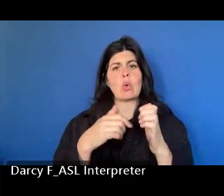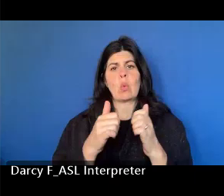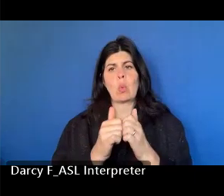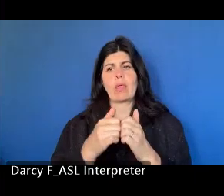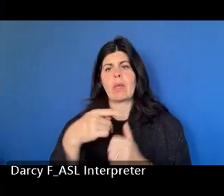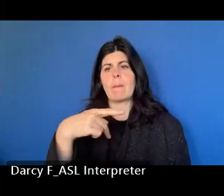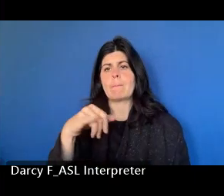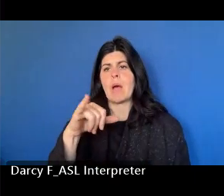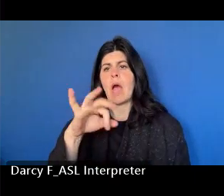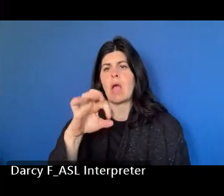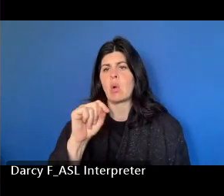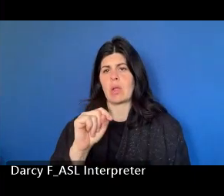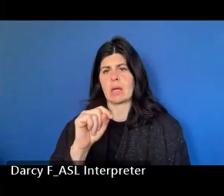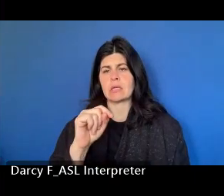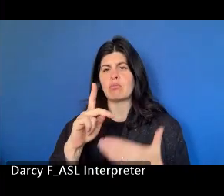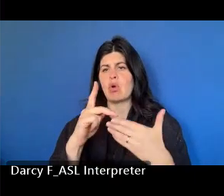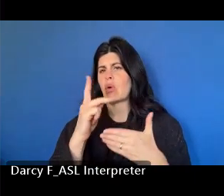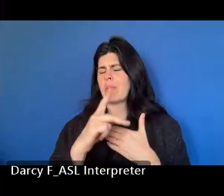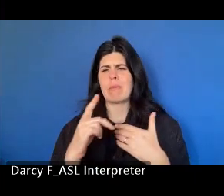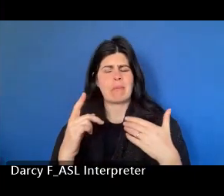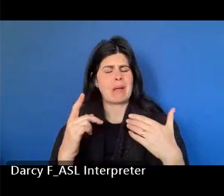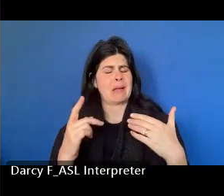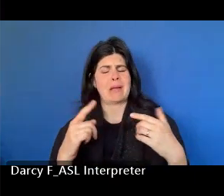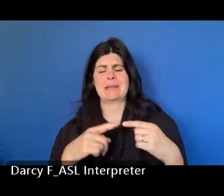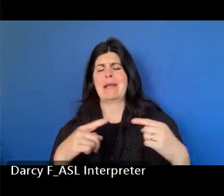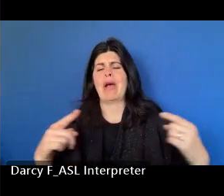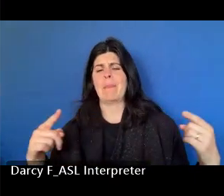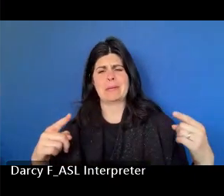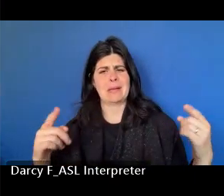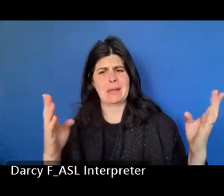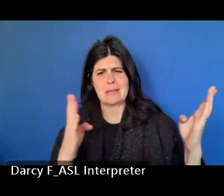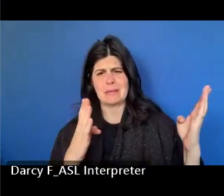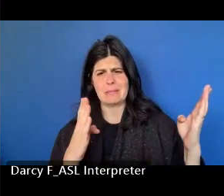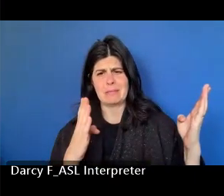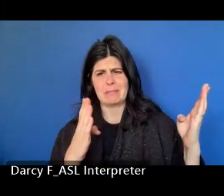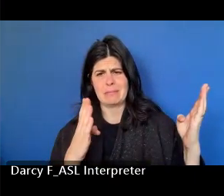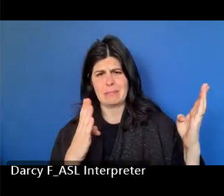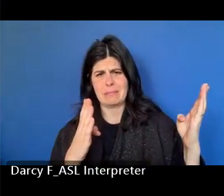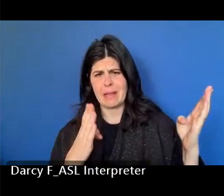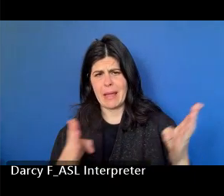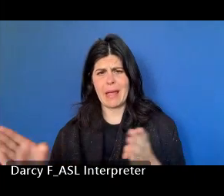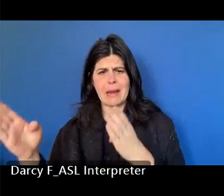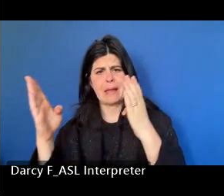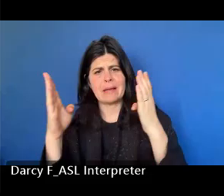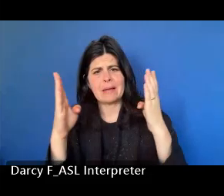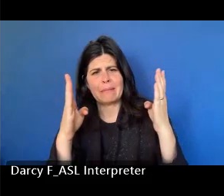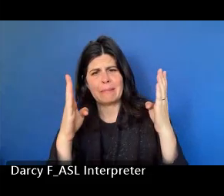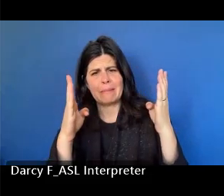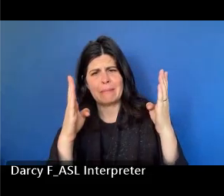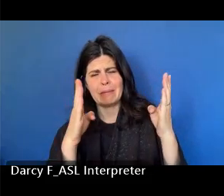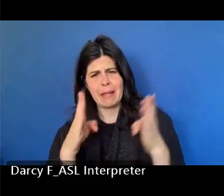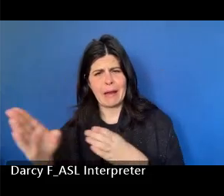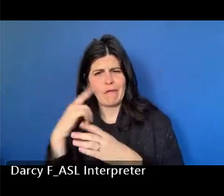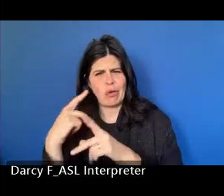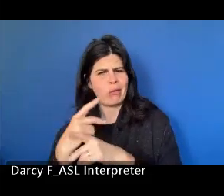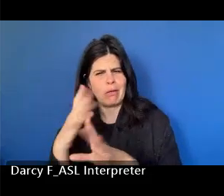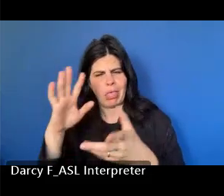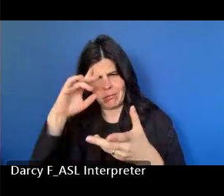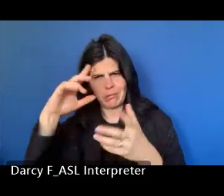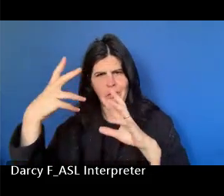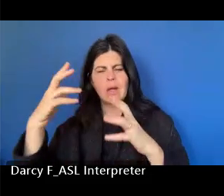the opposite. It's planning for the worst. It's planning, it's